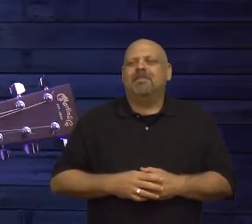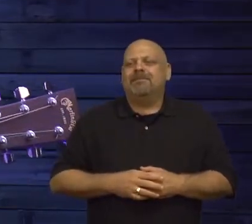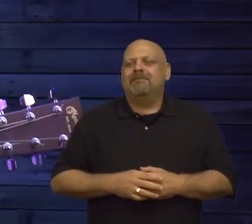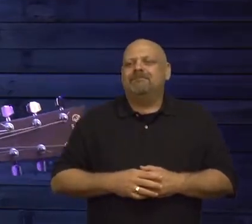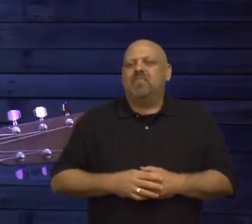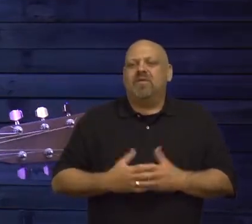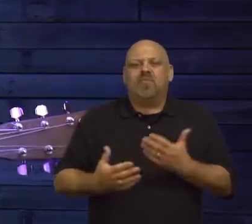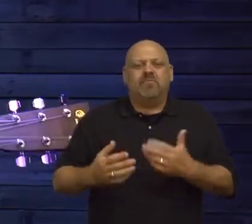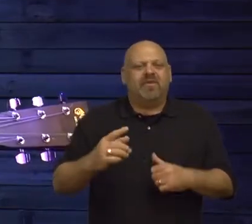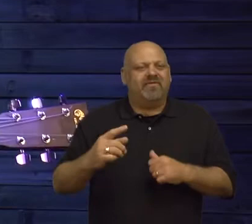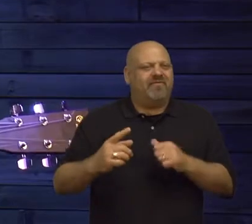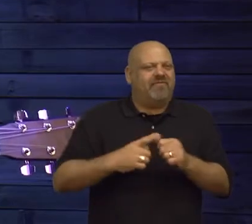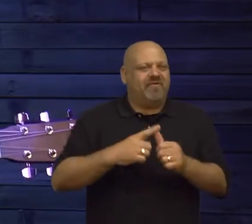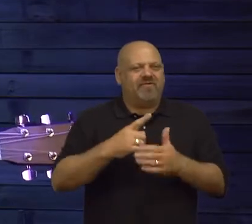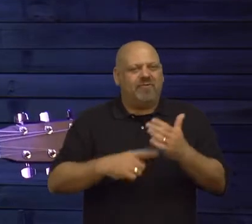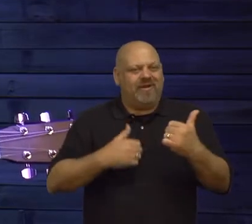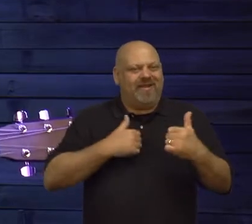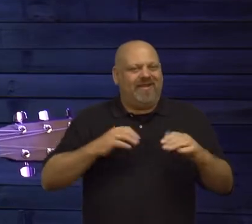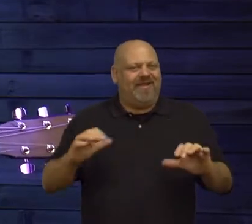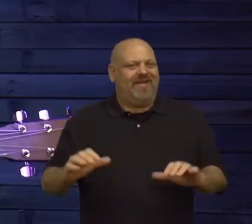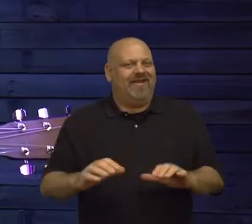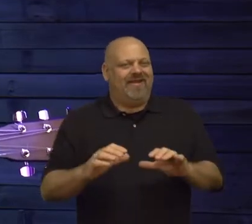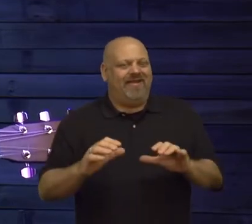was probably one of the first ones I ever did